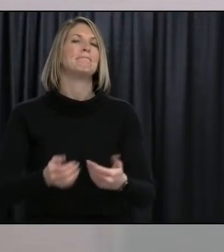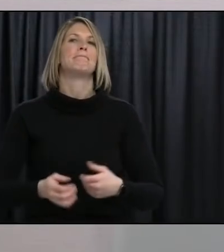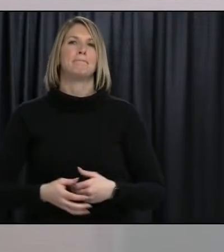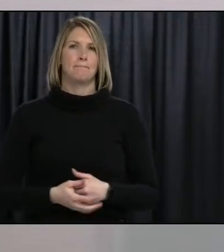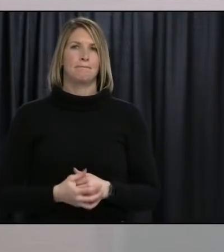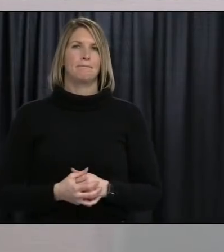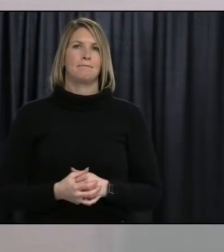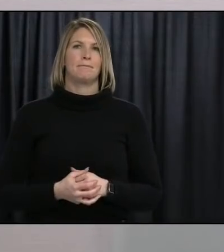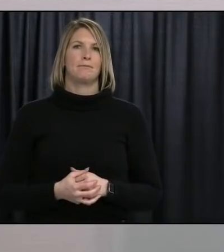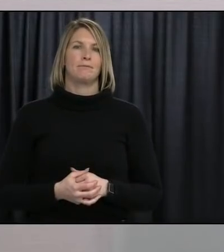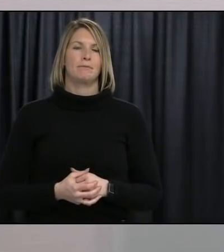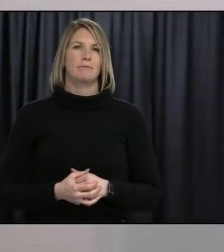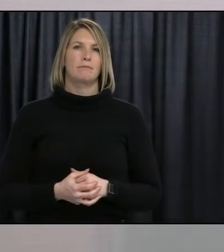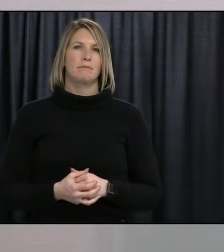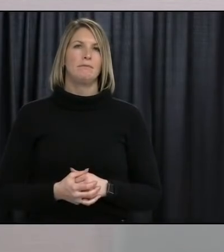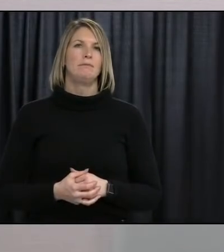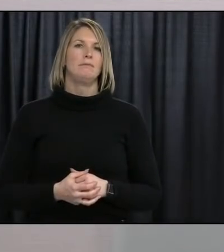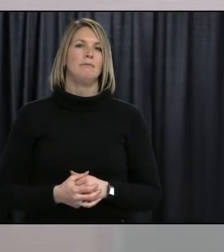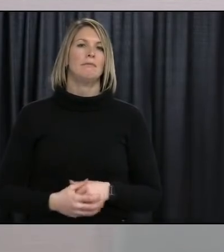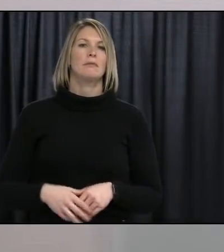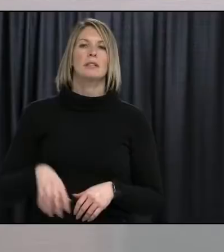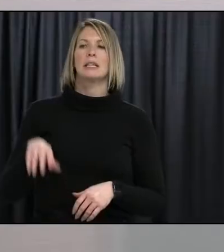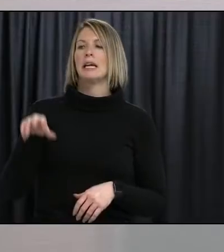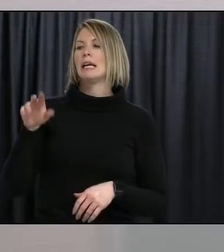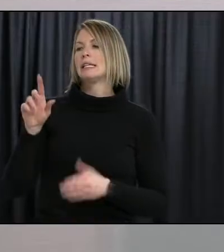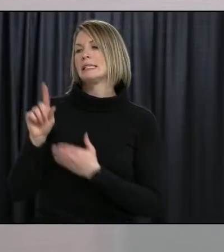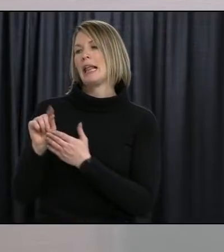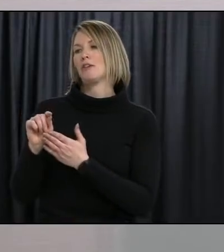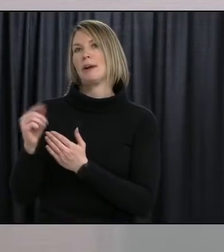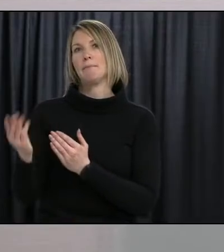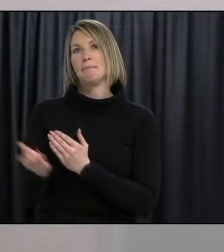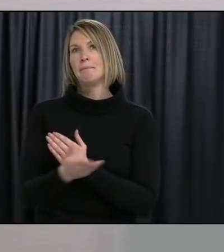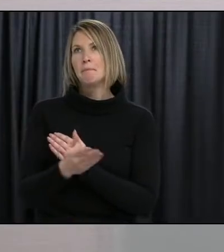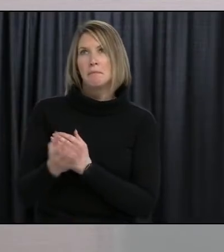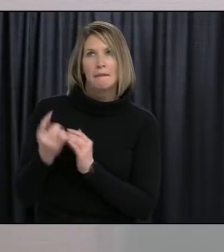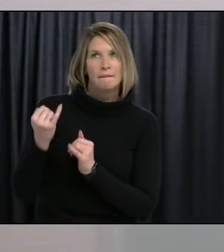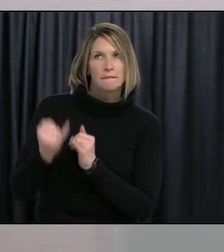Barb Sweet with the Telegram, do you have a final question?